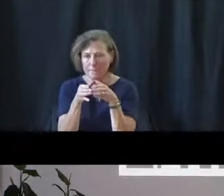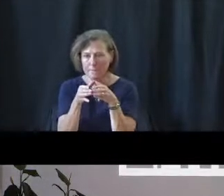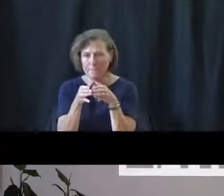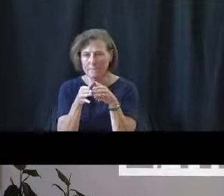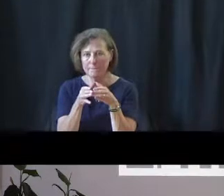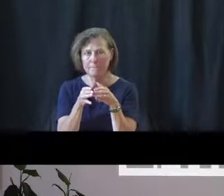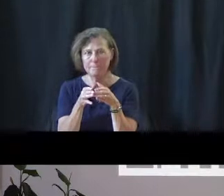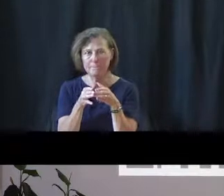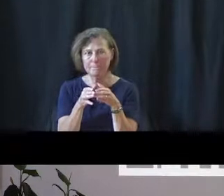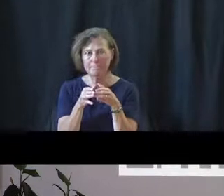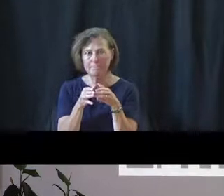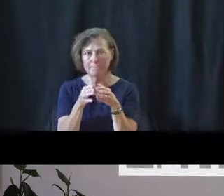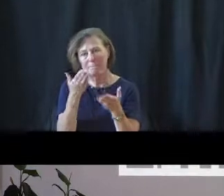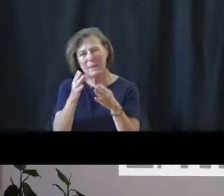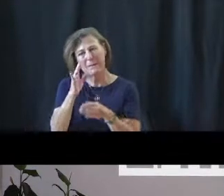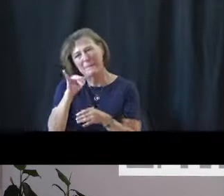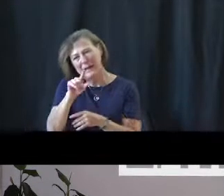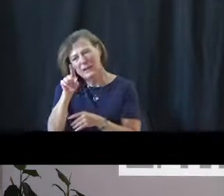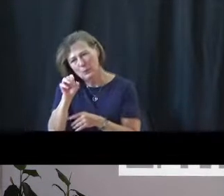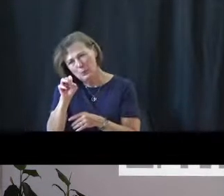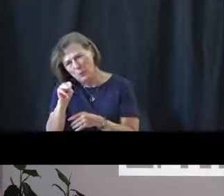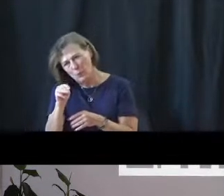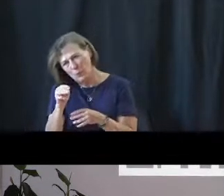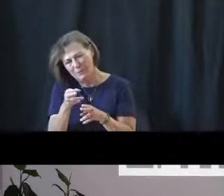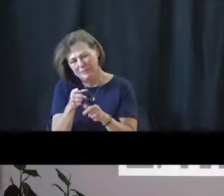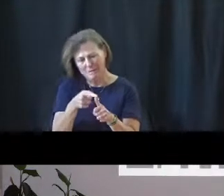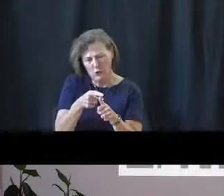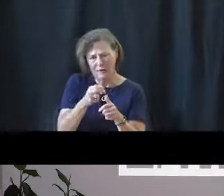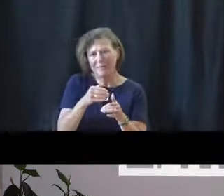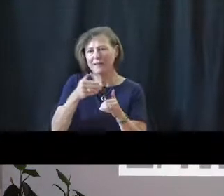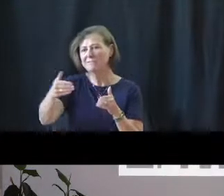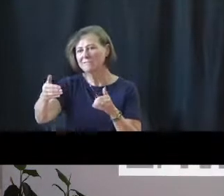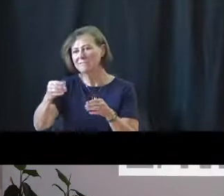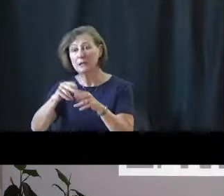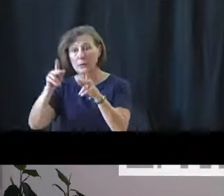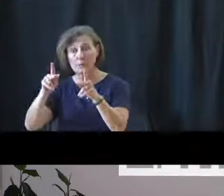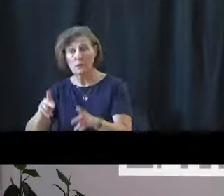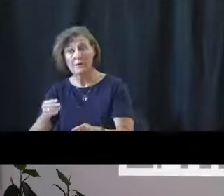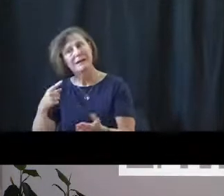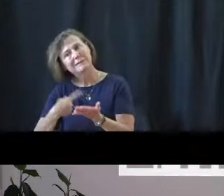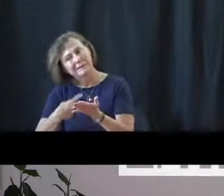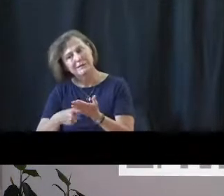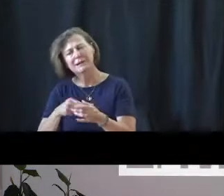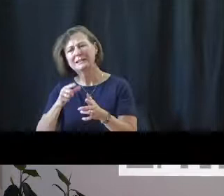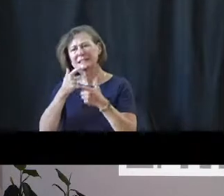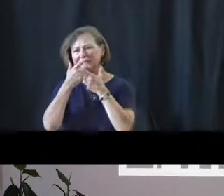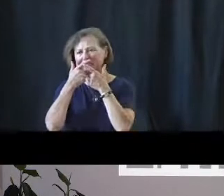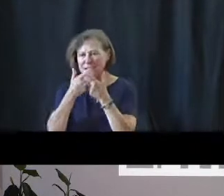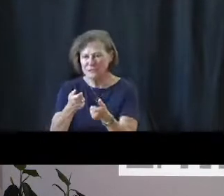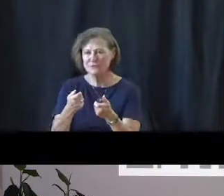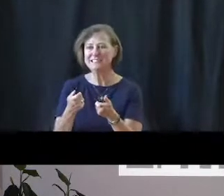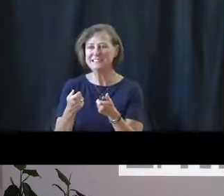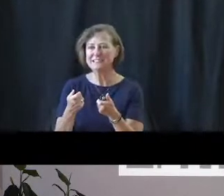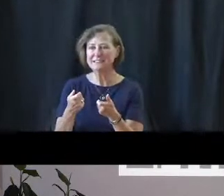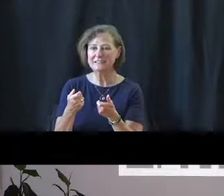maybe by Zoom for a while, but maybe in person, and to discuss some really interesting,